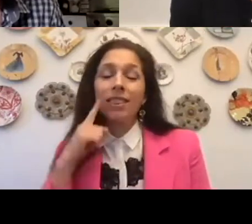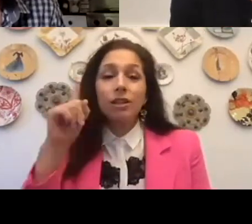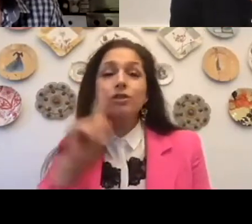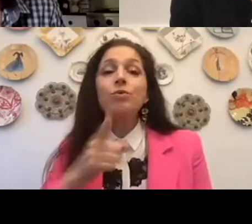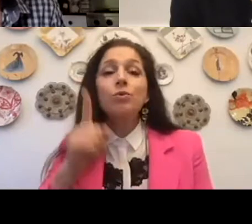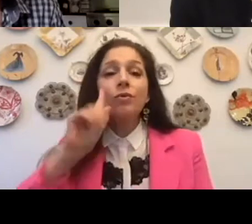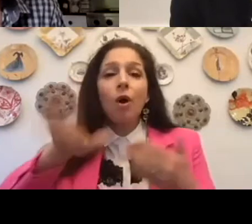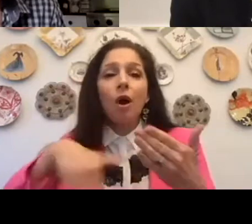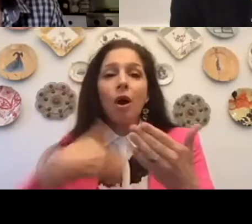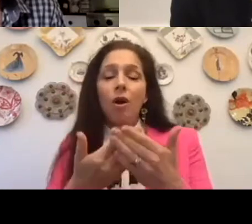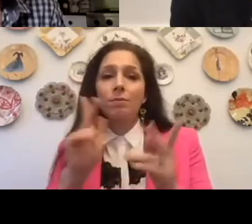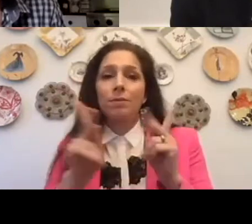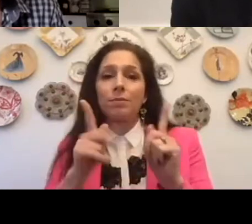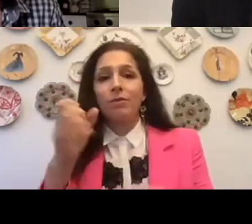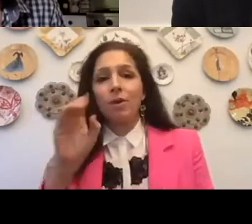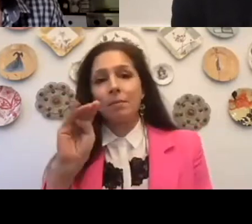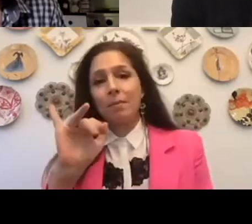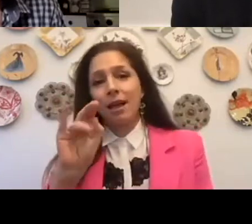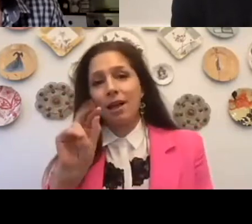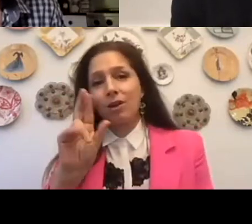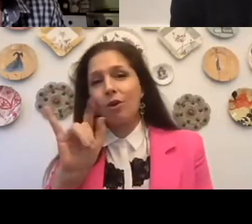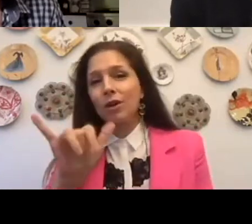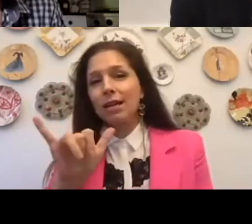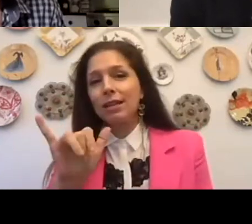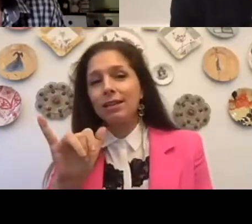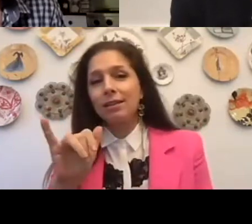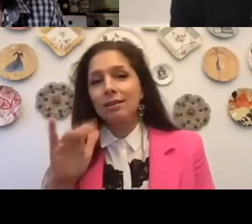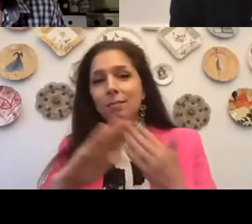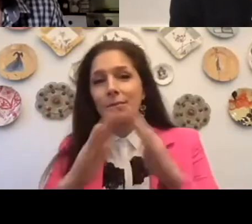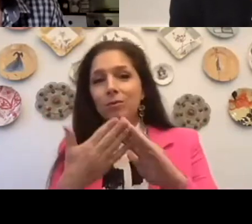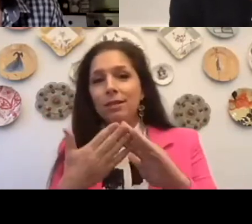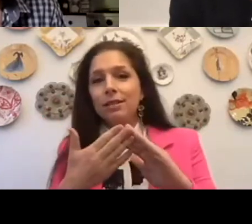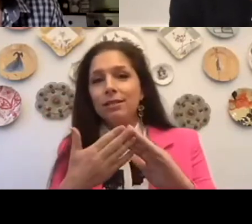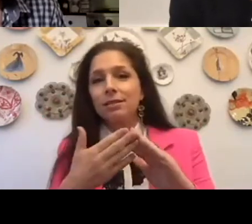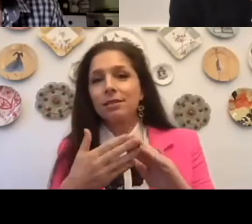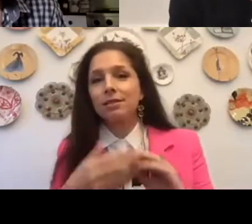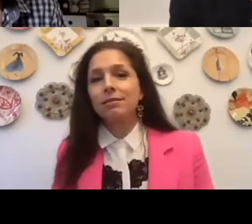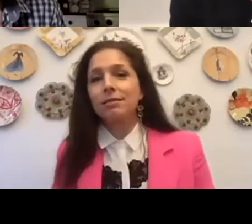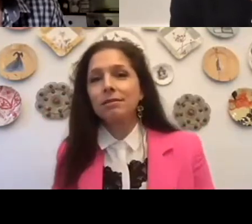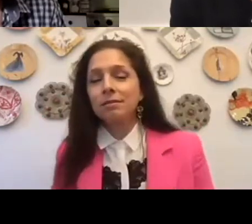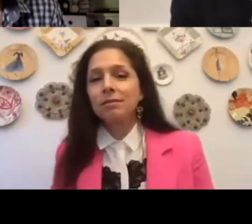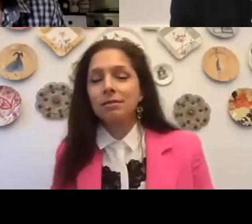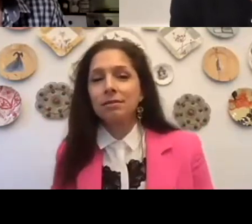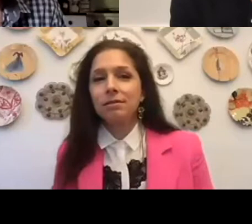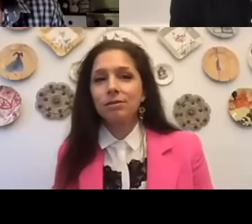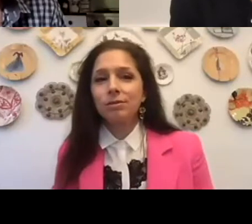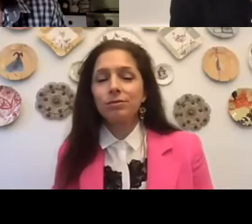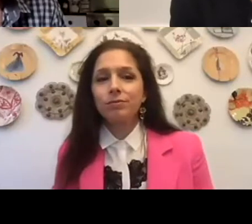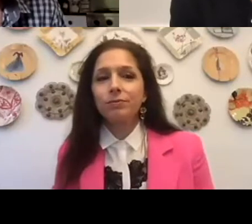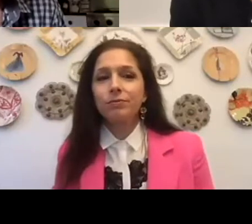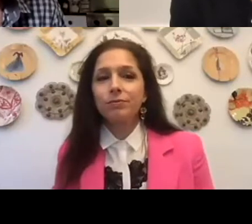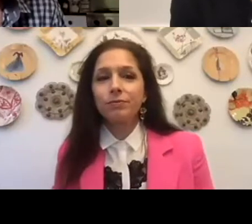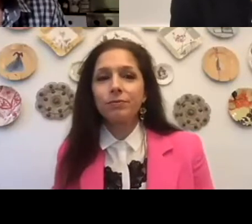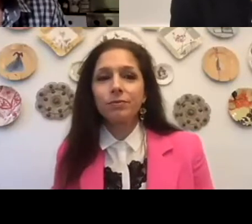show. I think, and that's true for all people from minority communities.